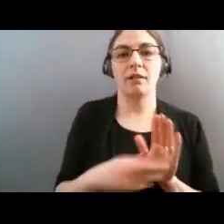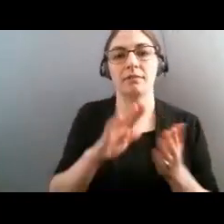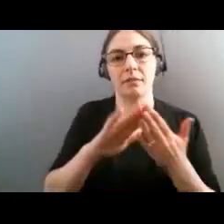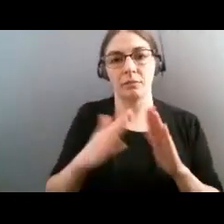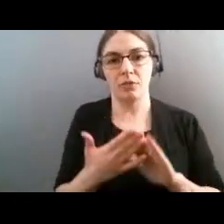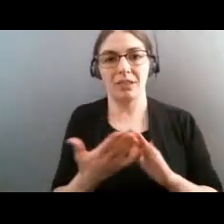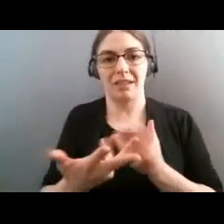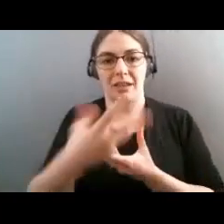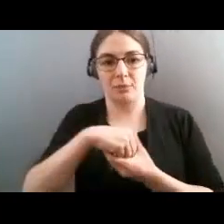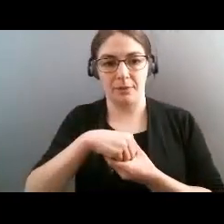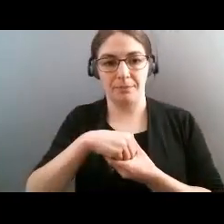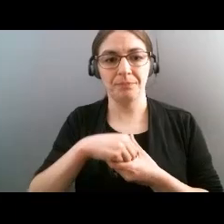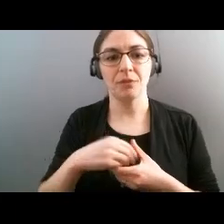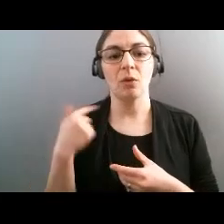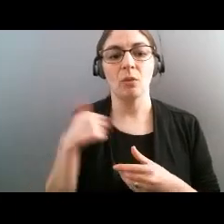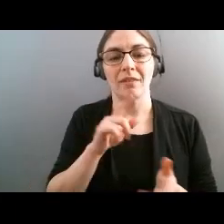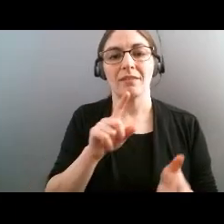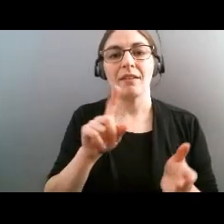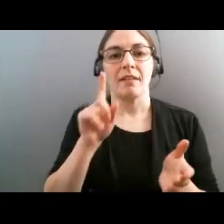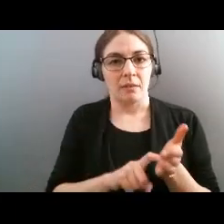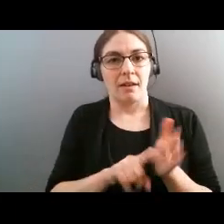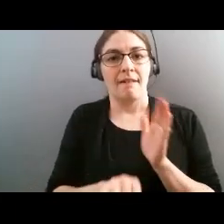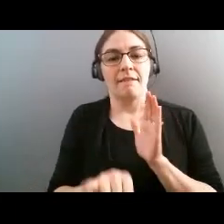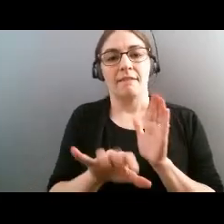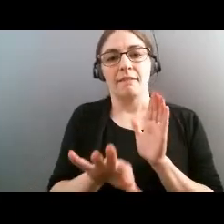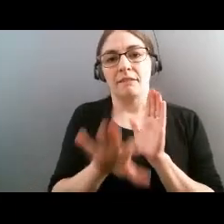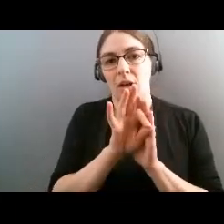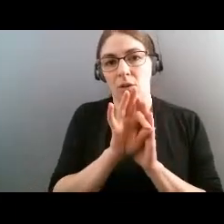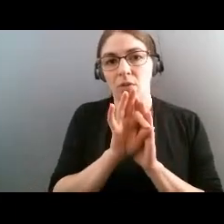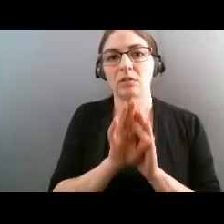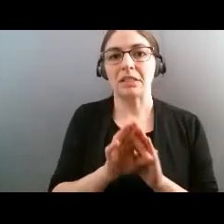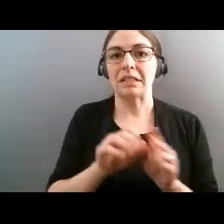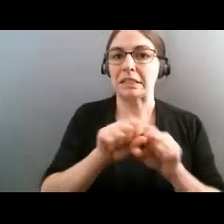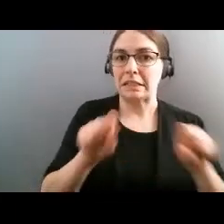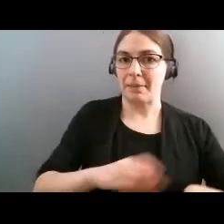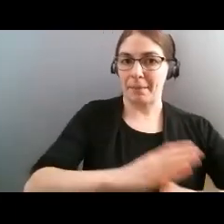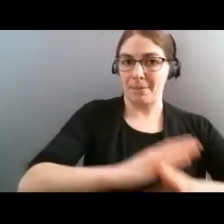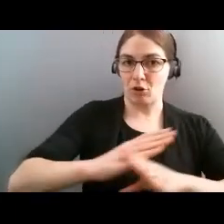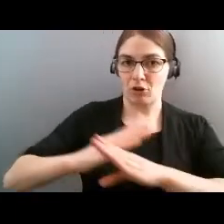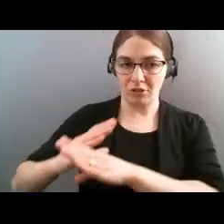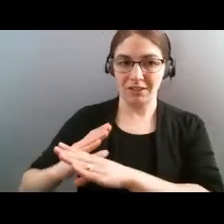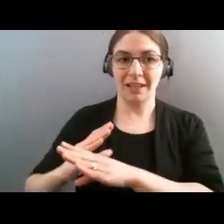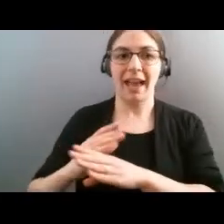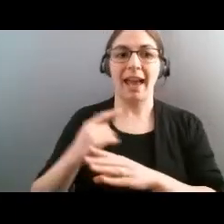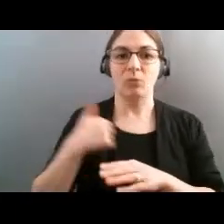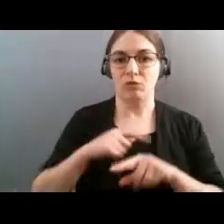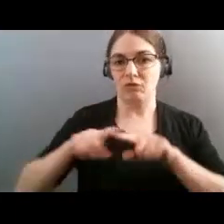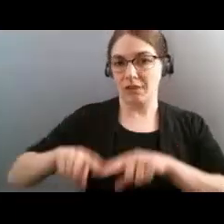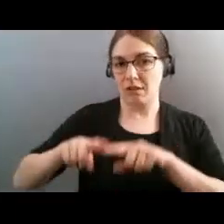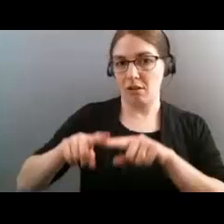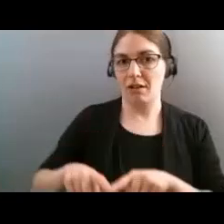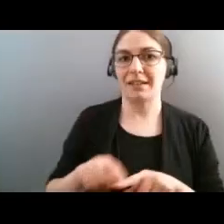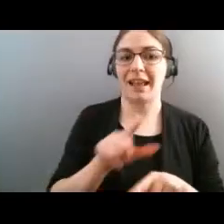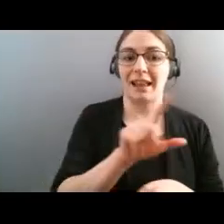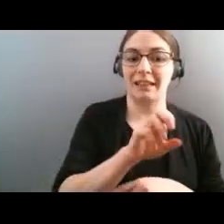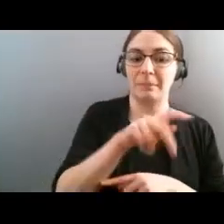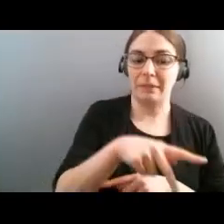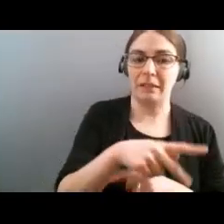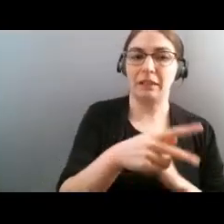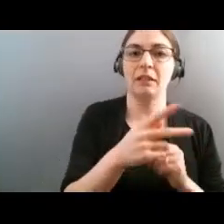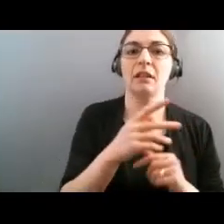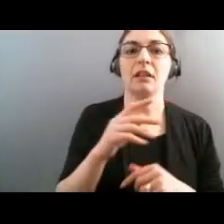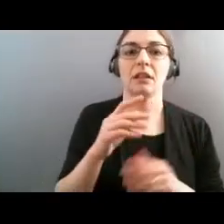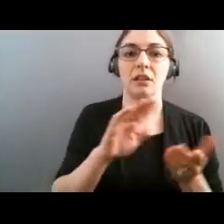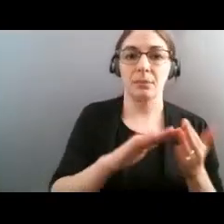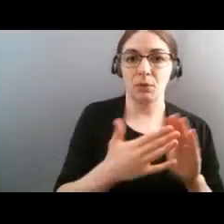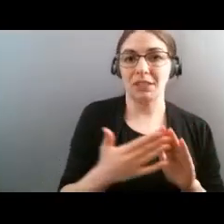barriers has relied heavily on direct input from people with disabilities and LEP communities. Their lived